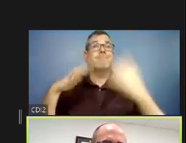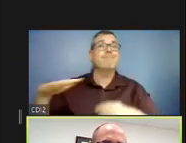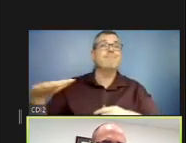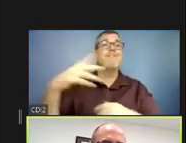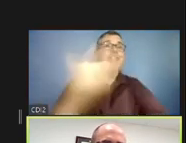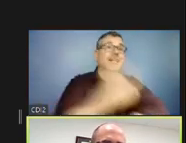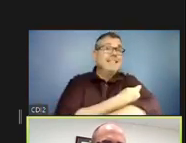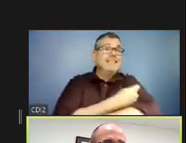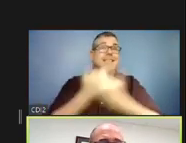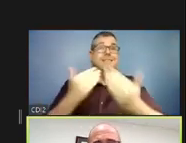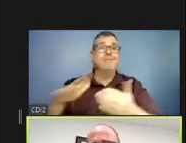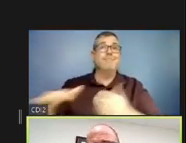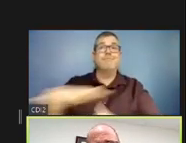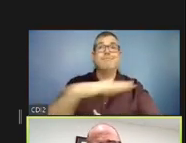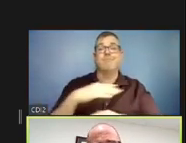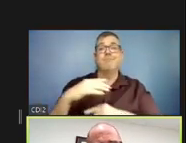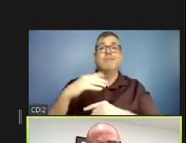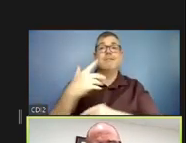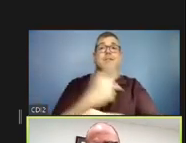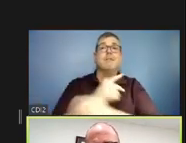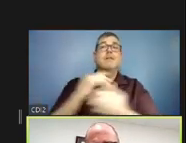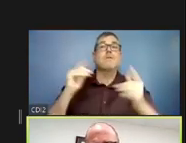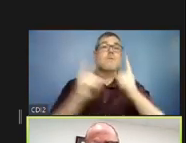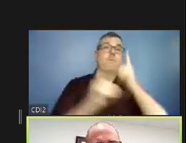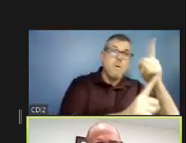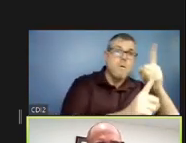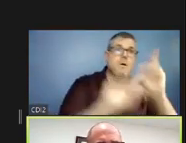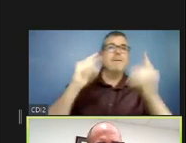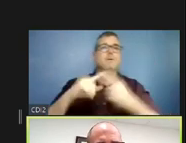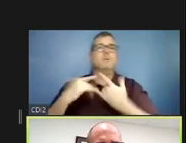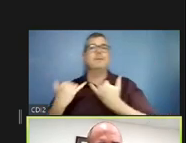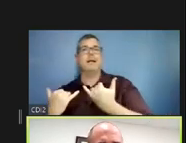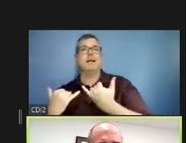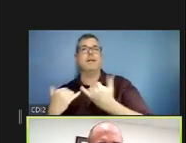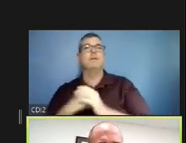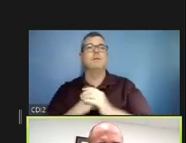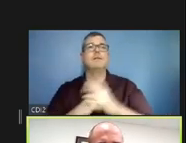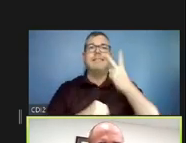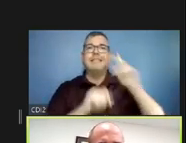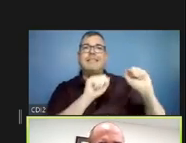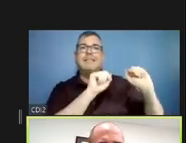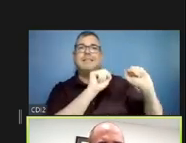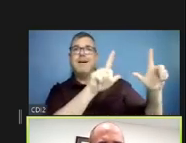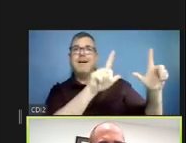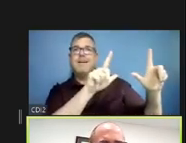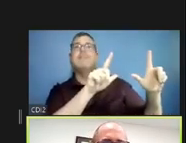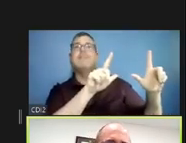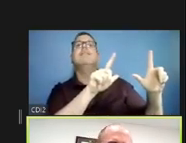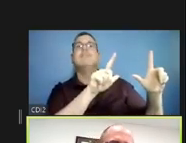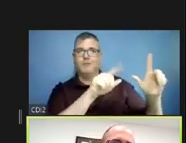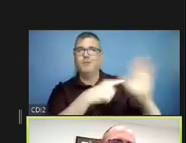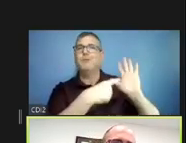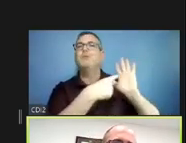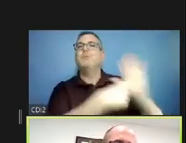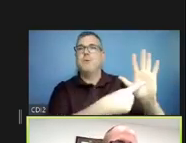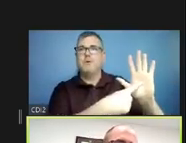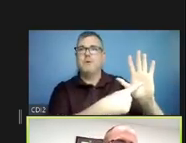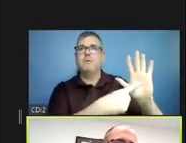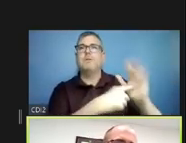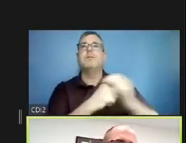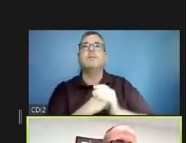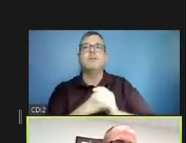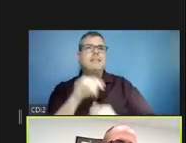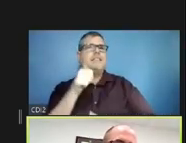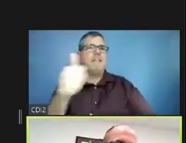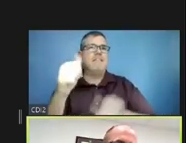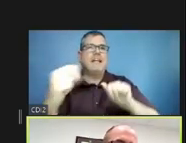be. So this dashboard's great. This is on our website and can be really helpful. And ultimately, what we're